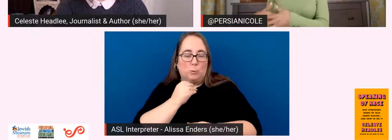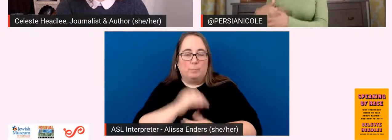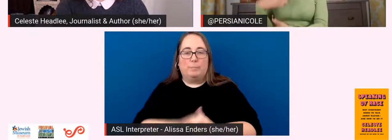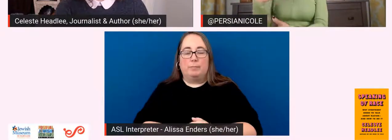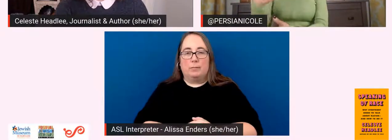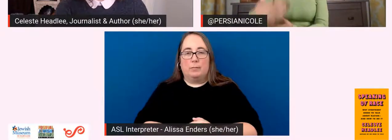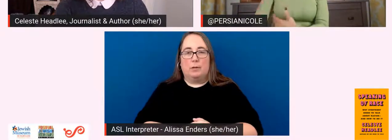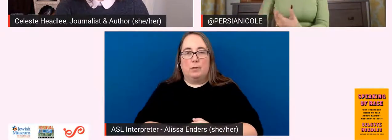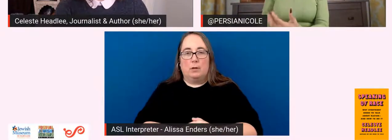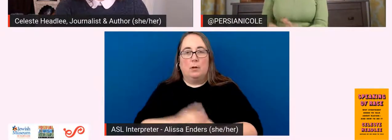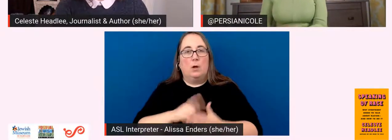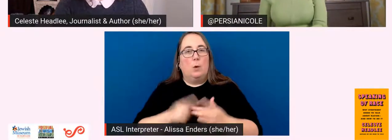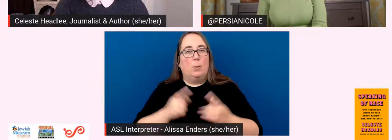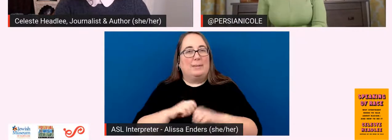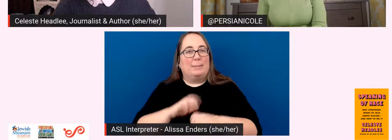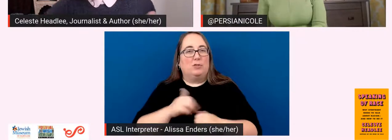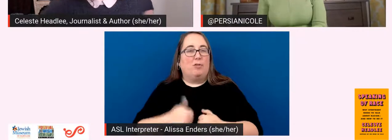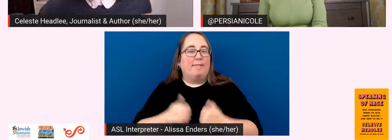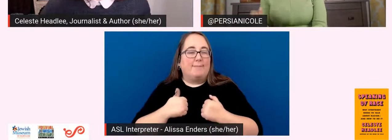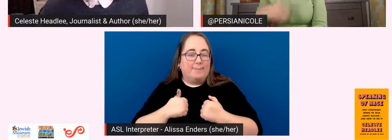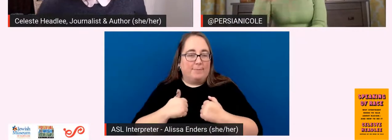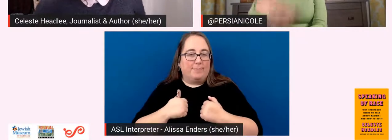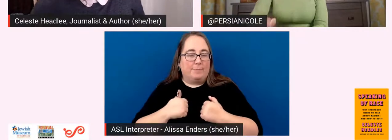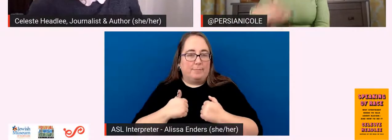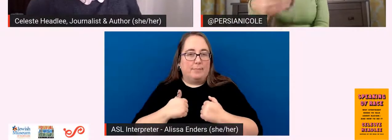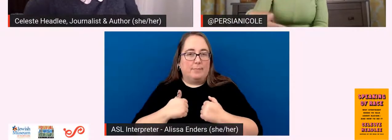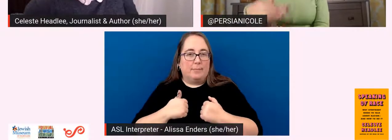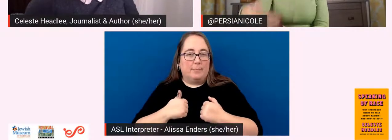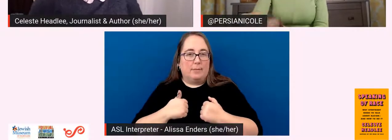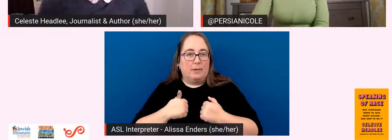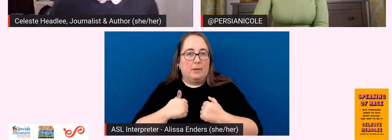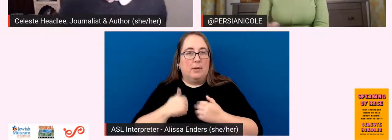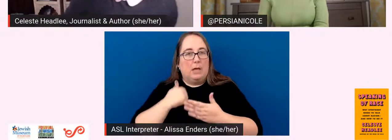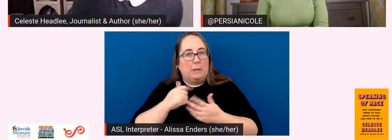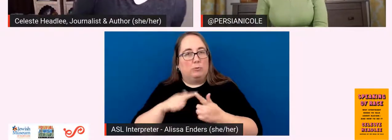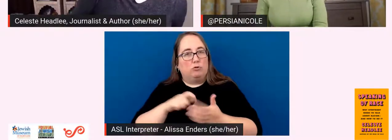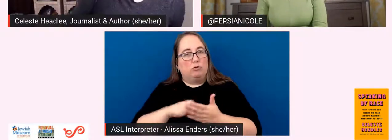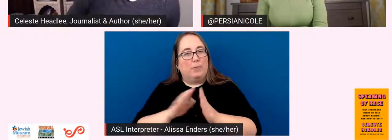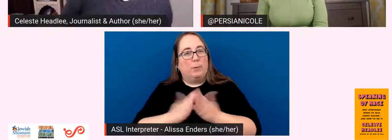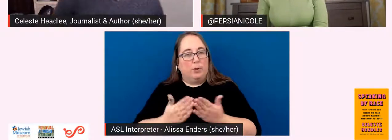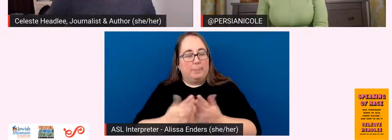has happened throughout your life that also in addition helps you write this book?